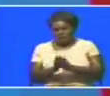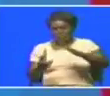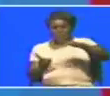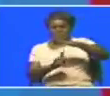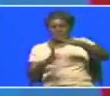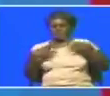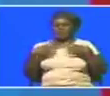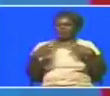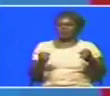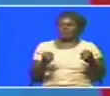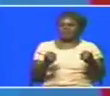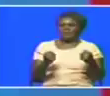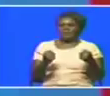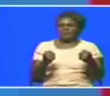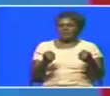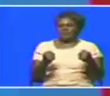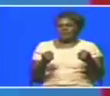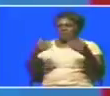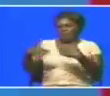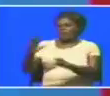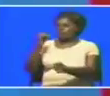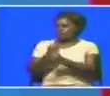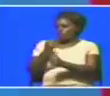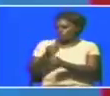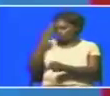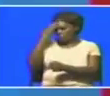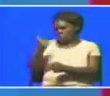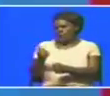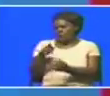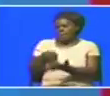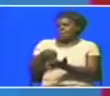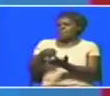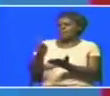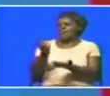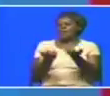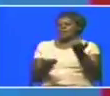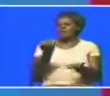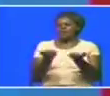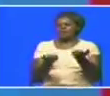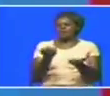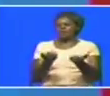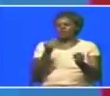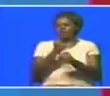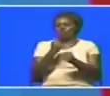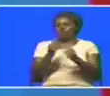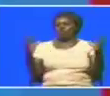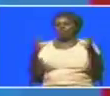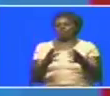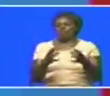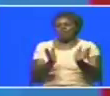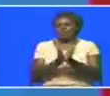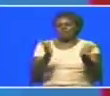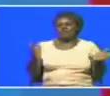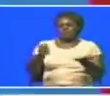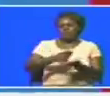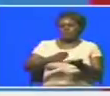Health. The officers downed their tools protesting their salaries and Remuneration Commission's job evaluation of their cadre. A clinical officers' general